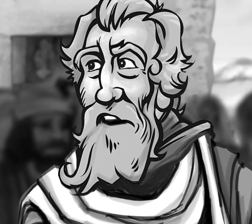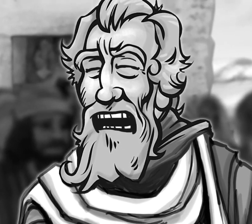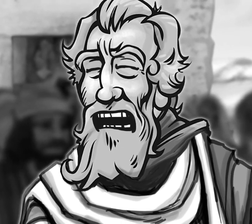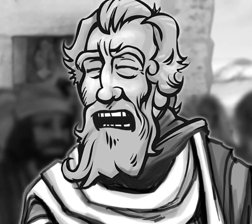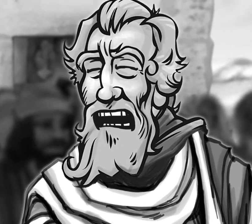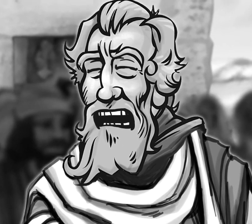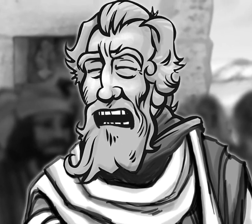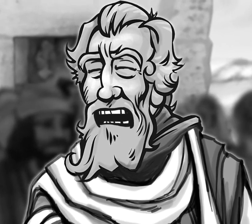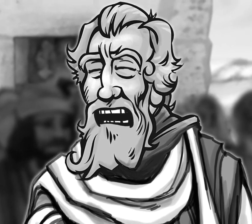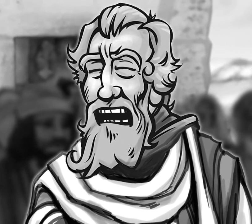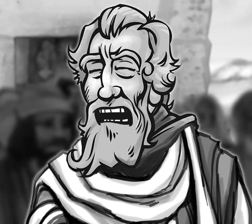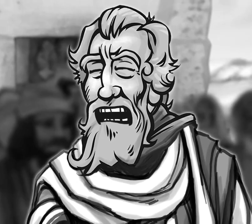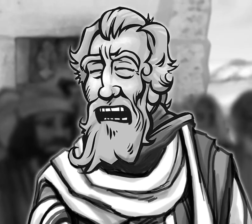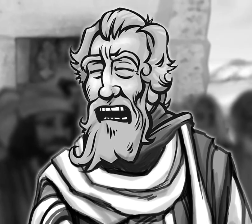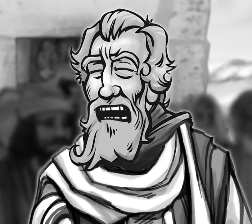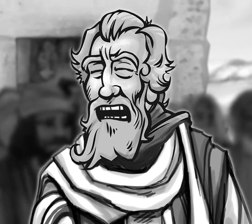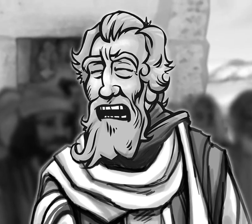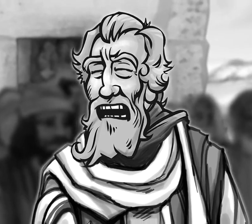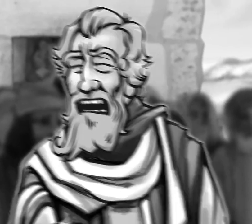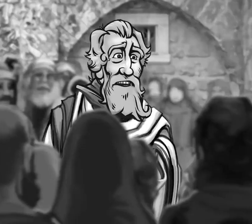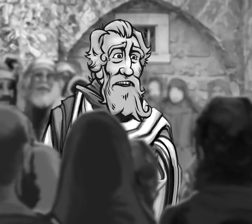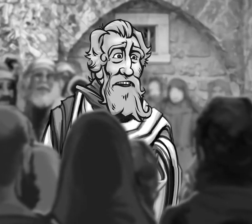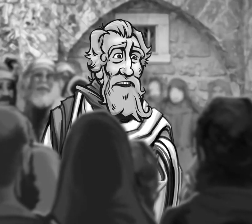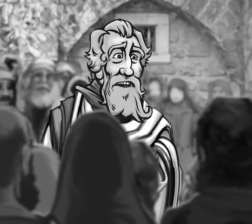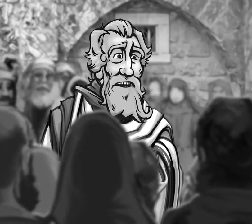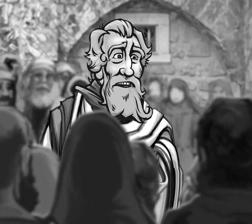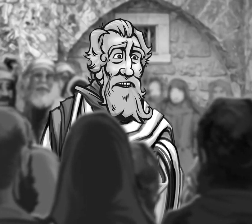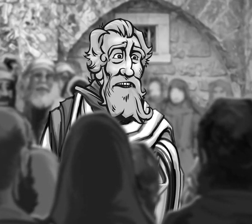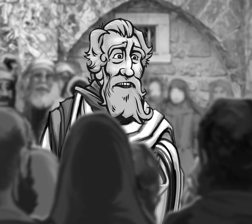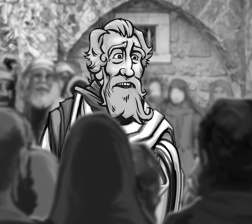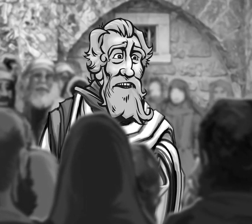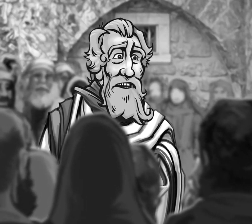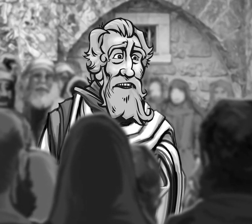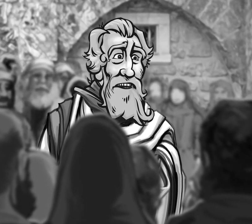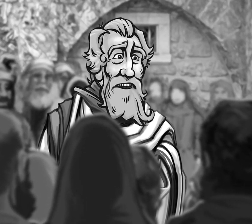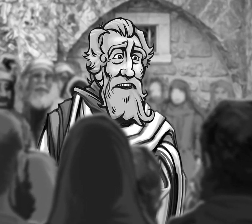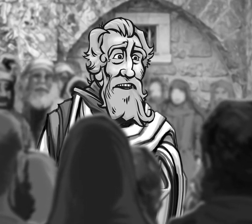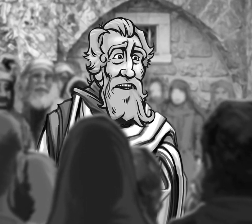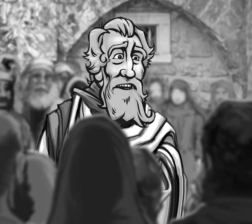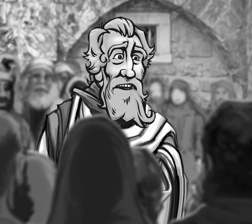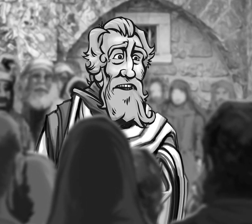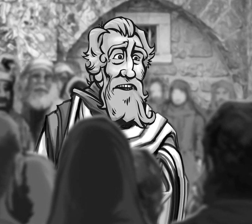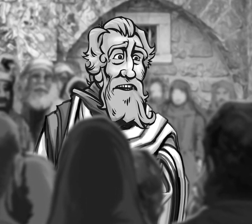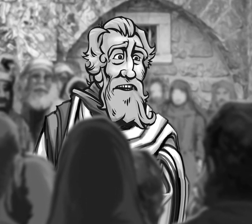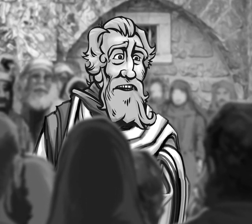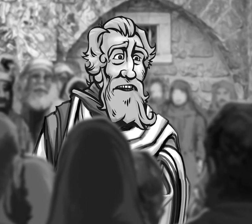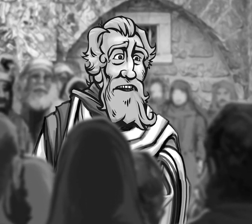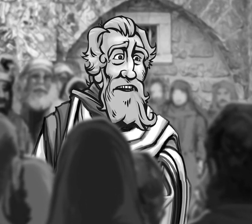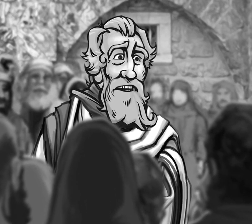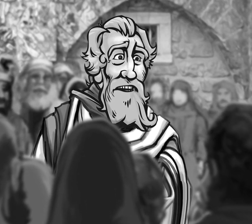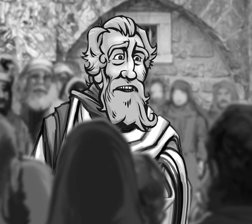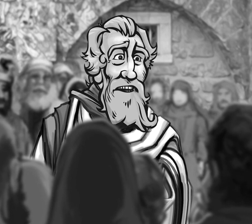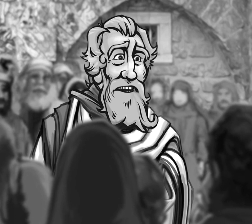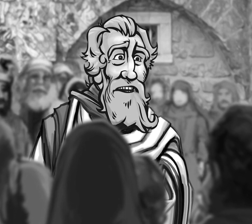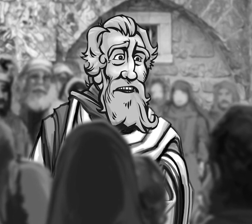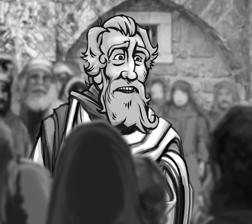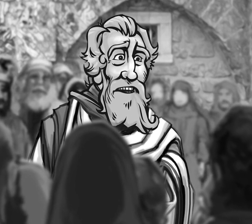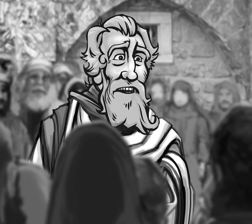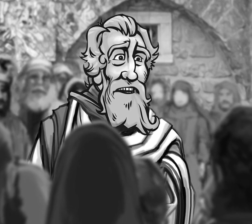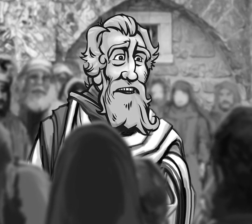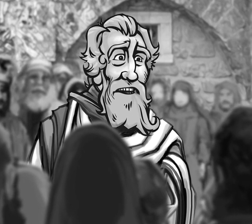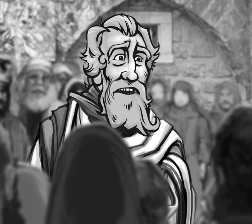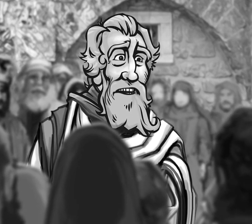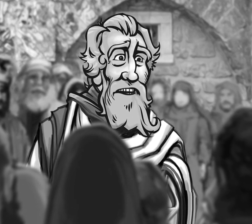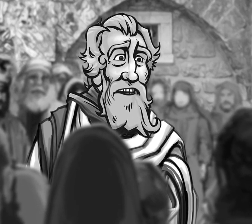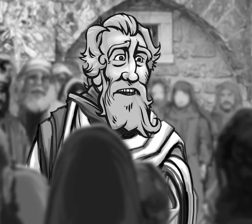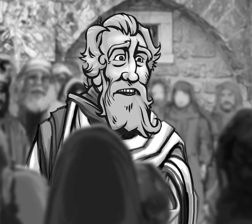hey, people! Jesus of Nazareth was a man who had God's approval. God